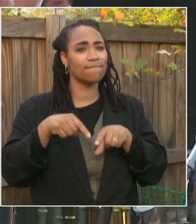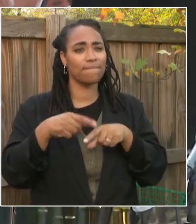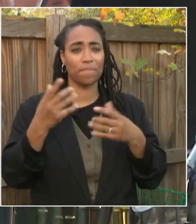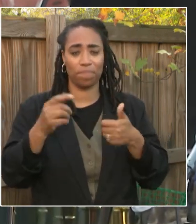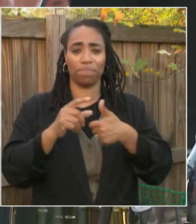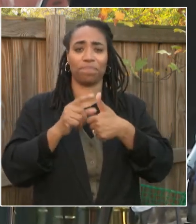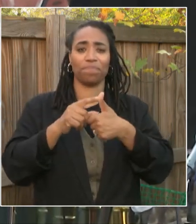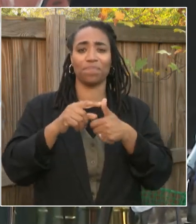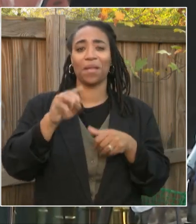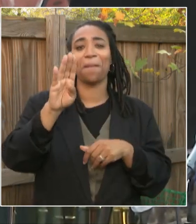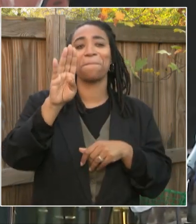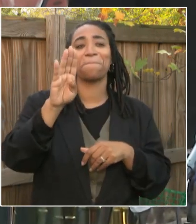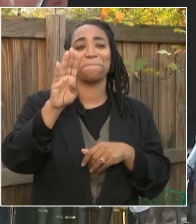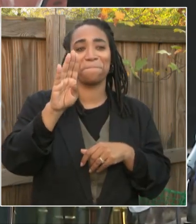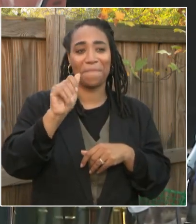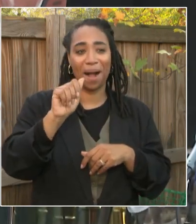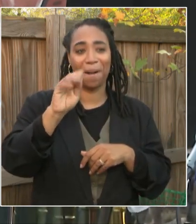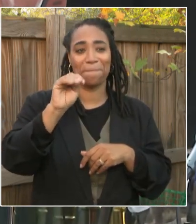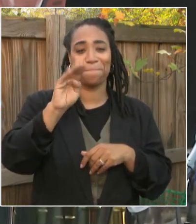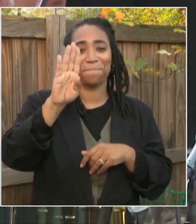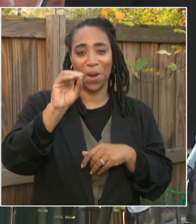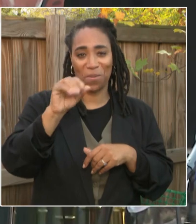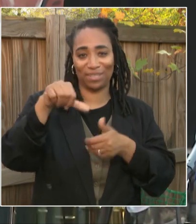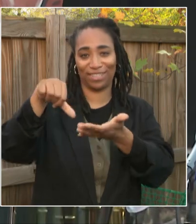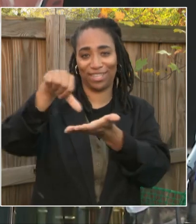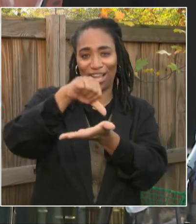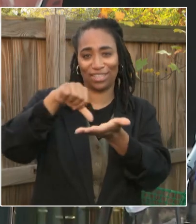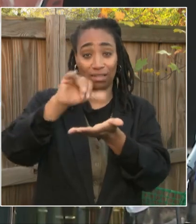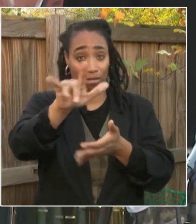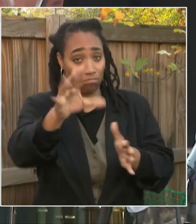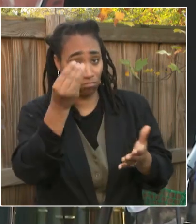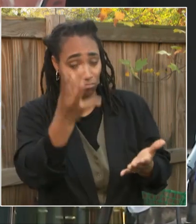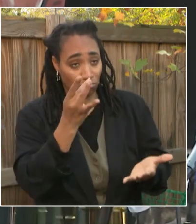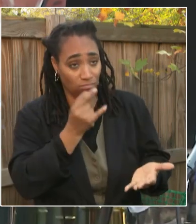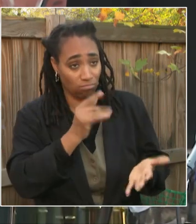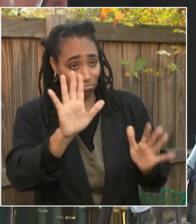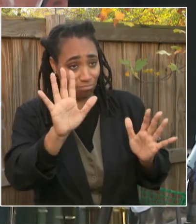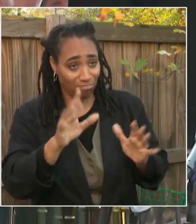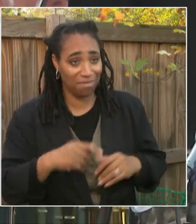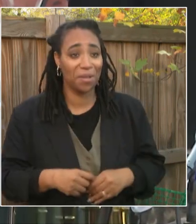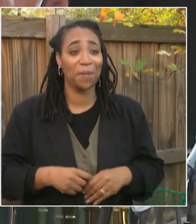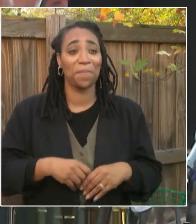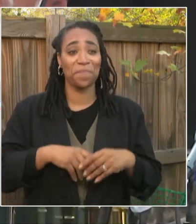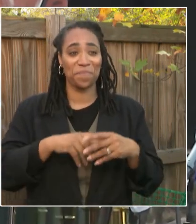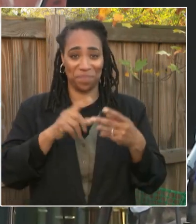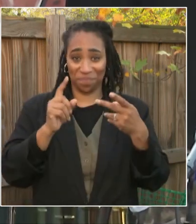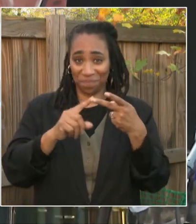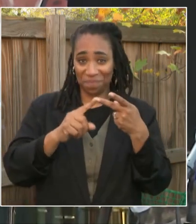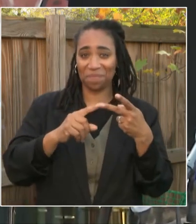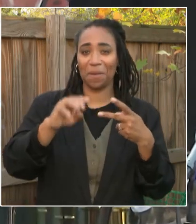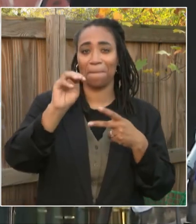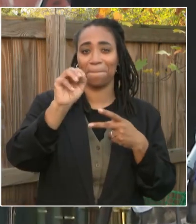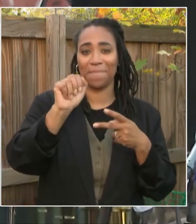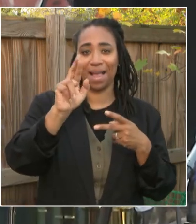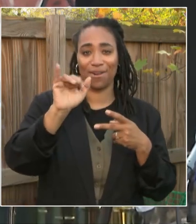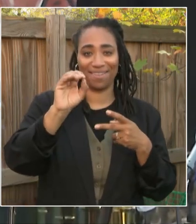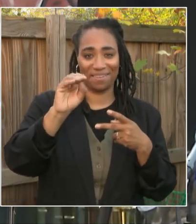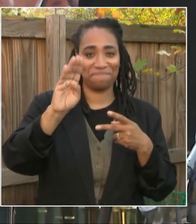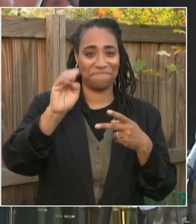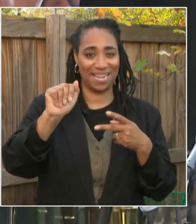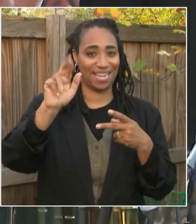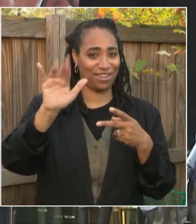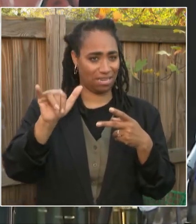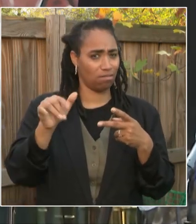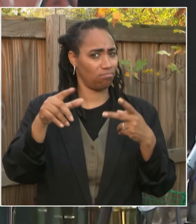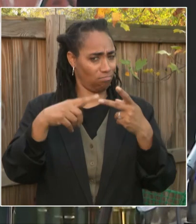Barry, and go-go music. All right? Those are the three things that we got to explain. Now, if they don't get it, I'm sorry. But that's what we're